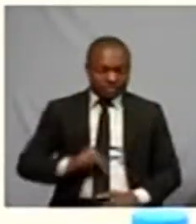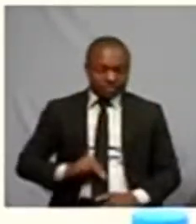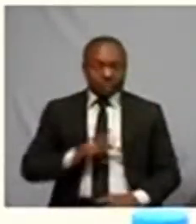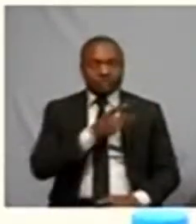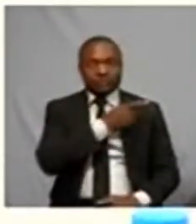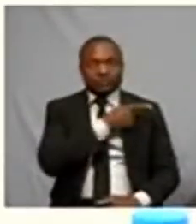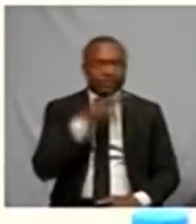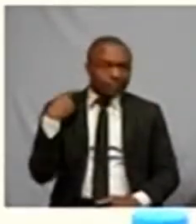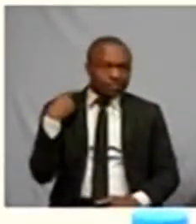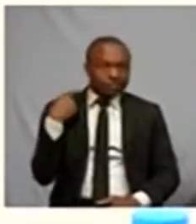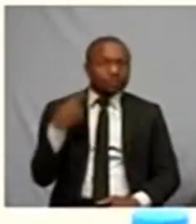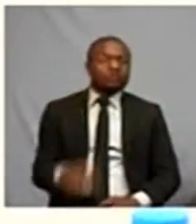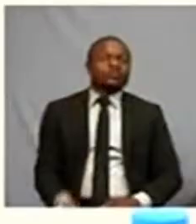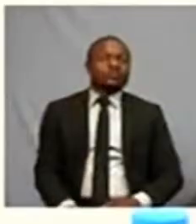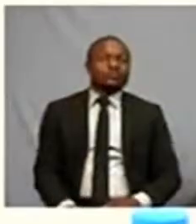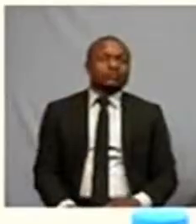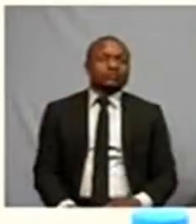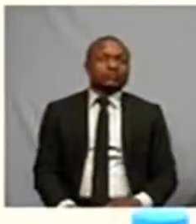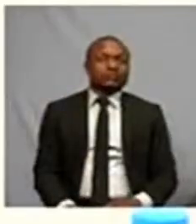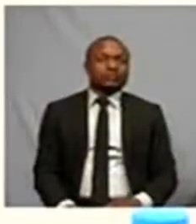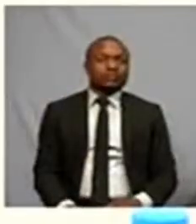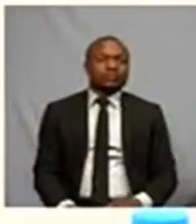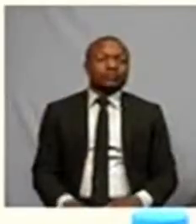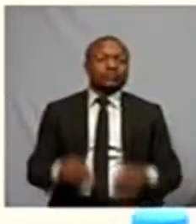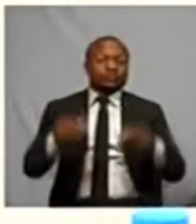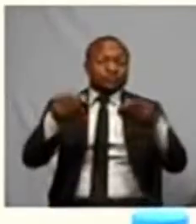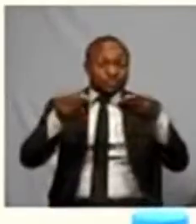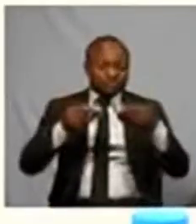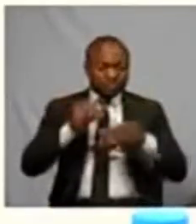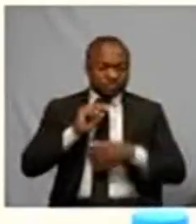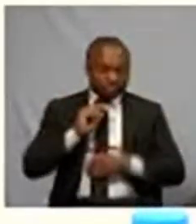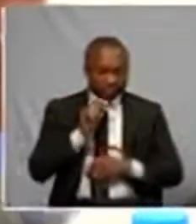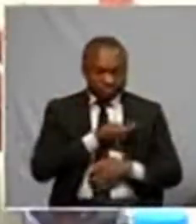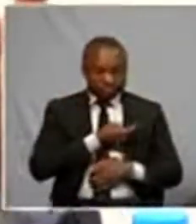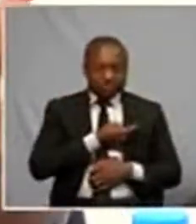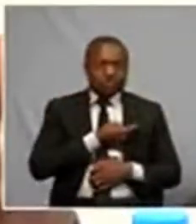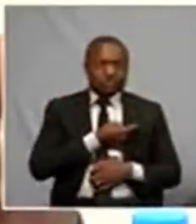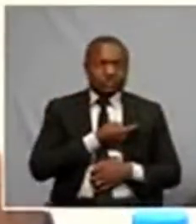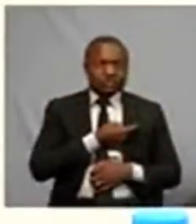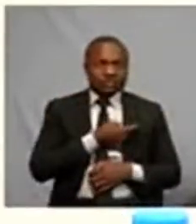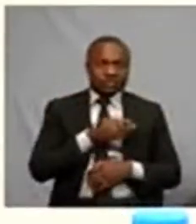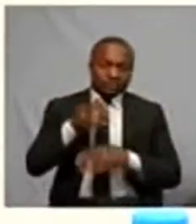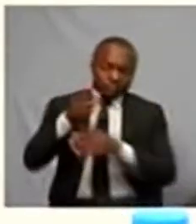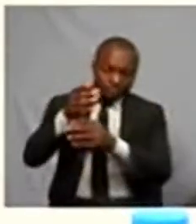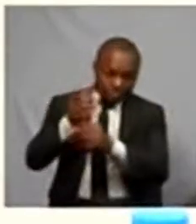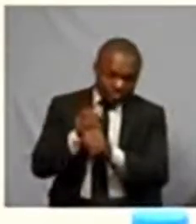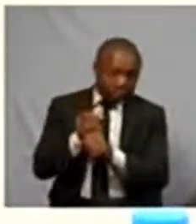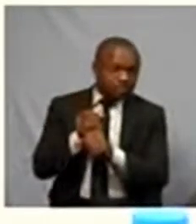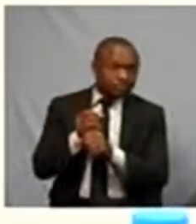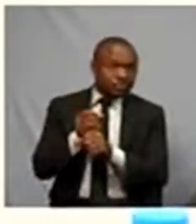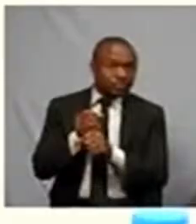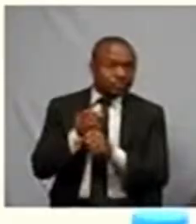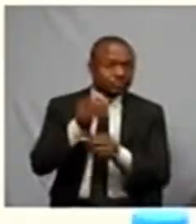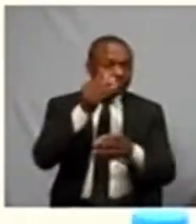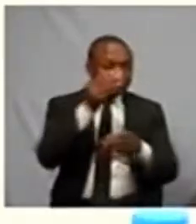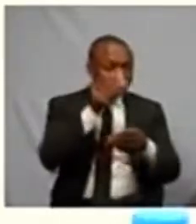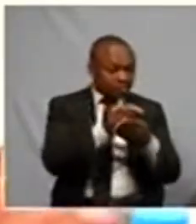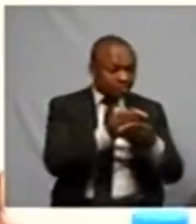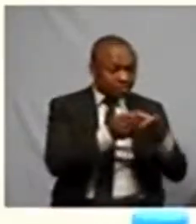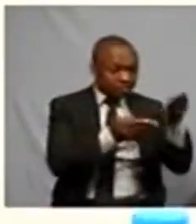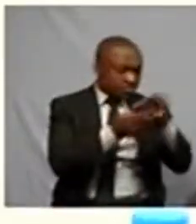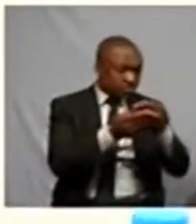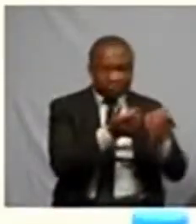is an eye-opener. It has given us the insights, even as we receive contributions from